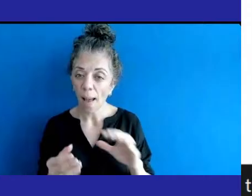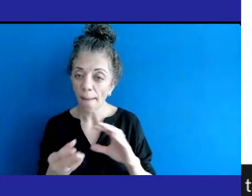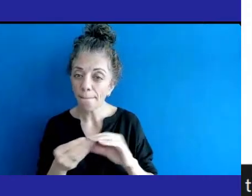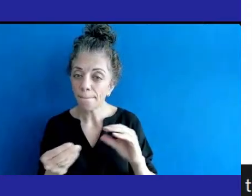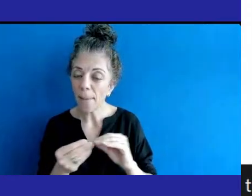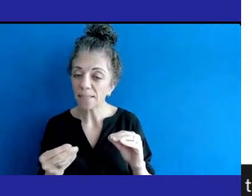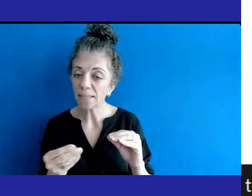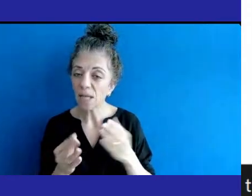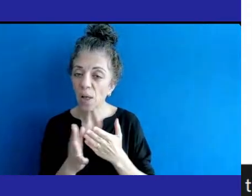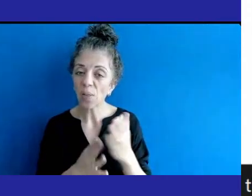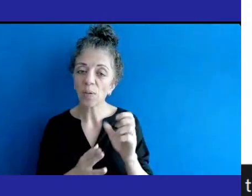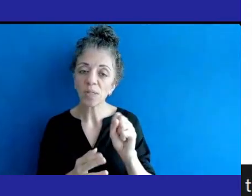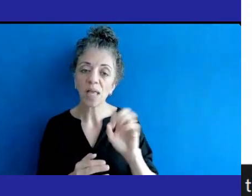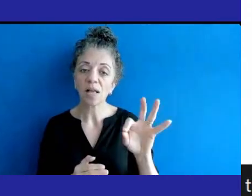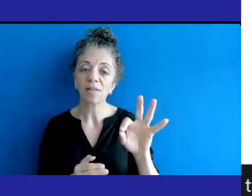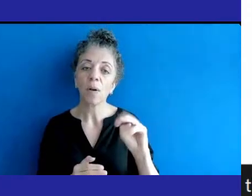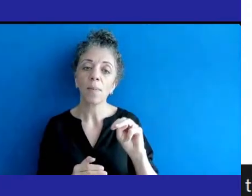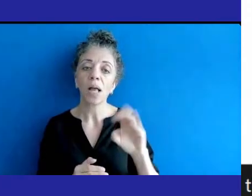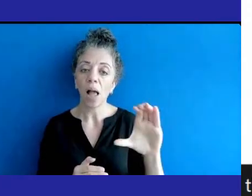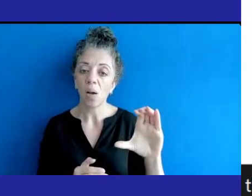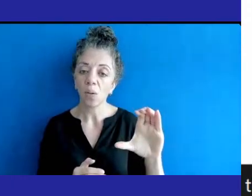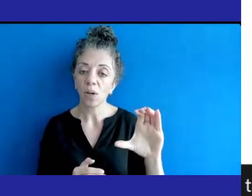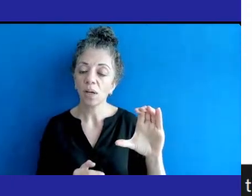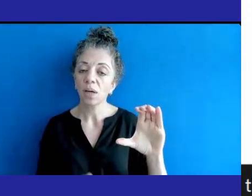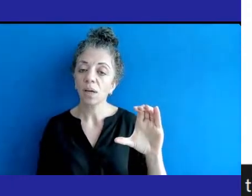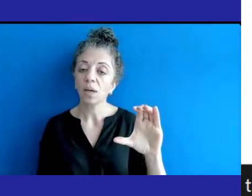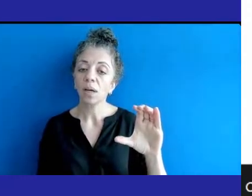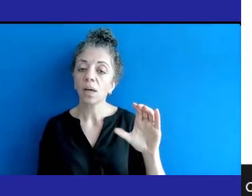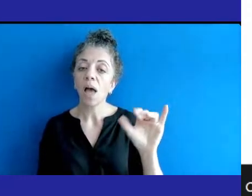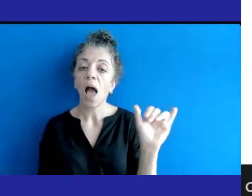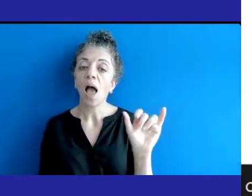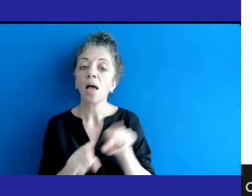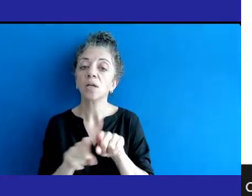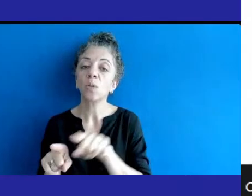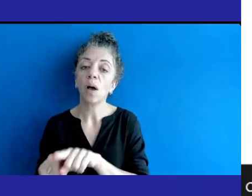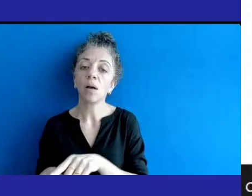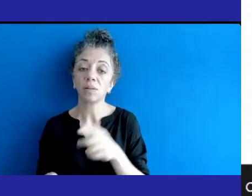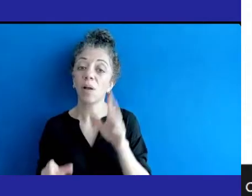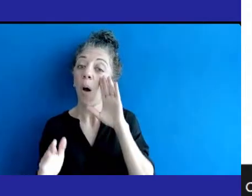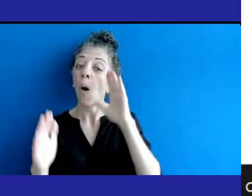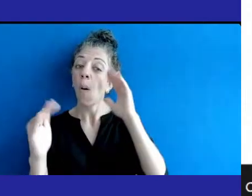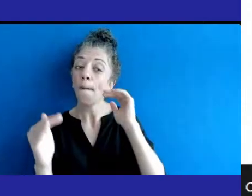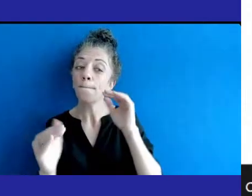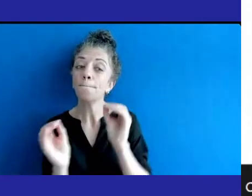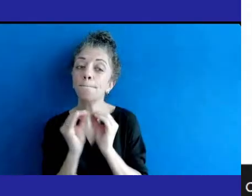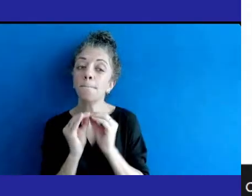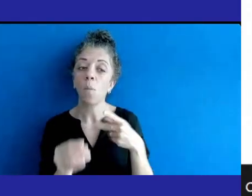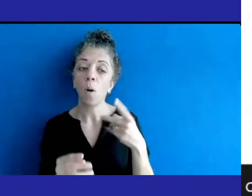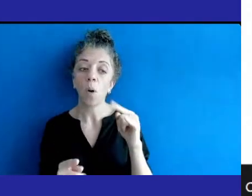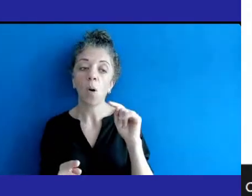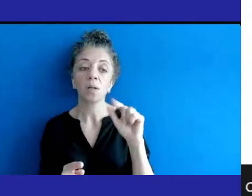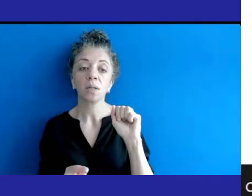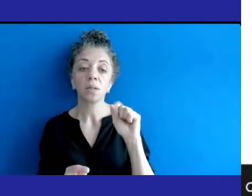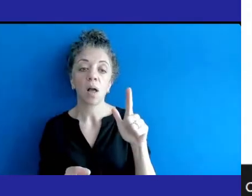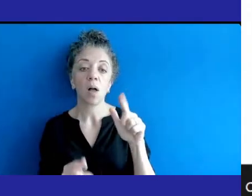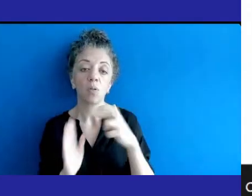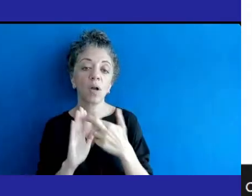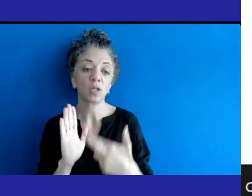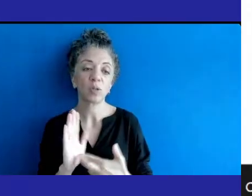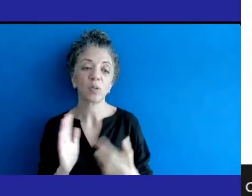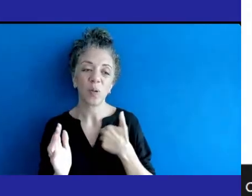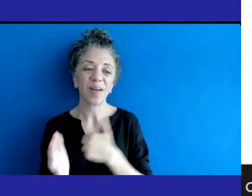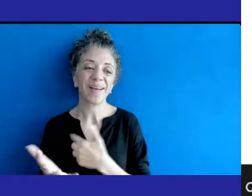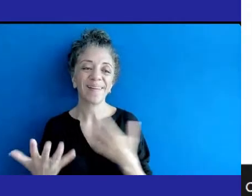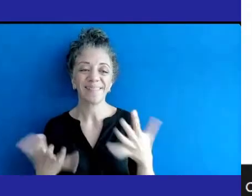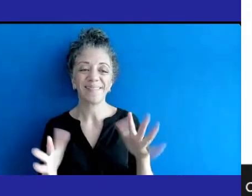Marketing Cloud, as well as hopefully more portal registration. We've put this now into full-scale production.